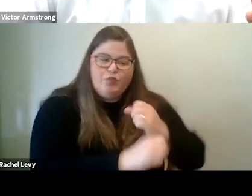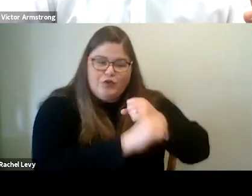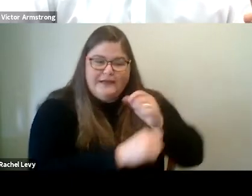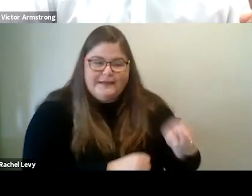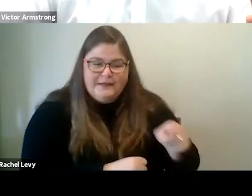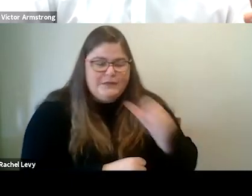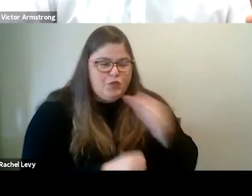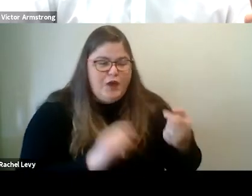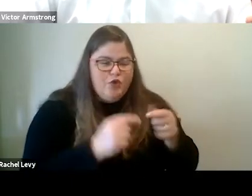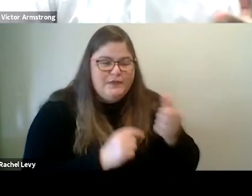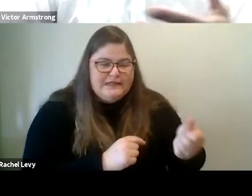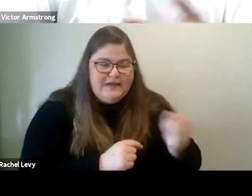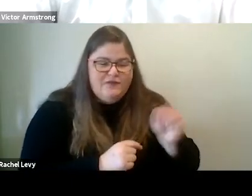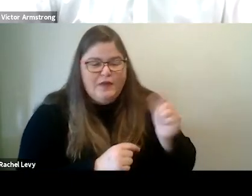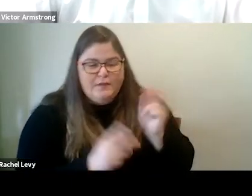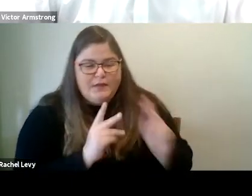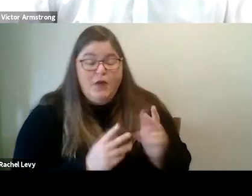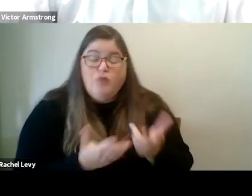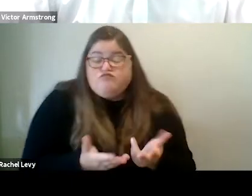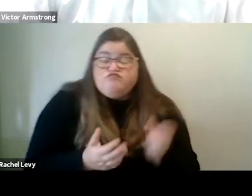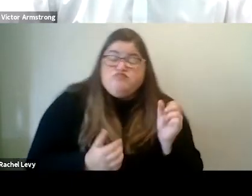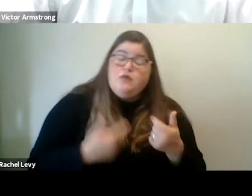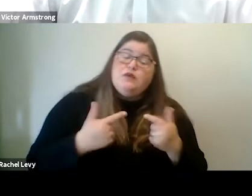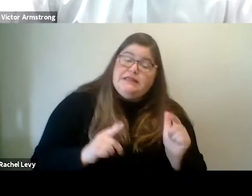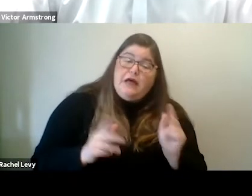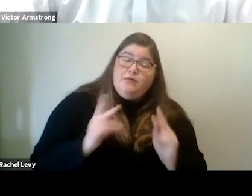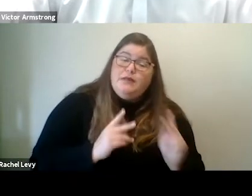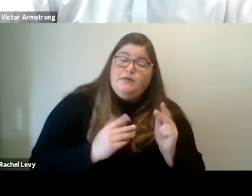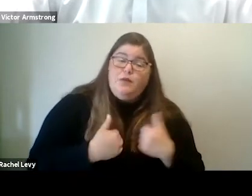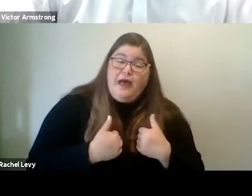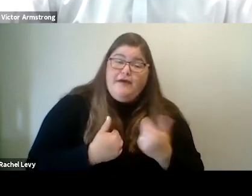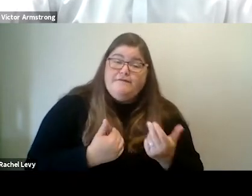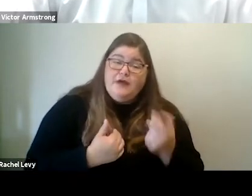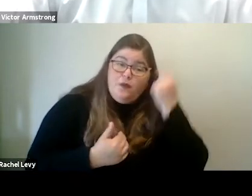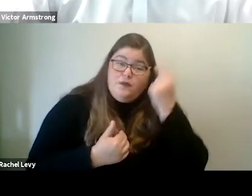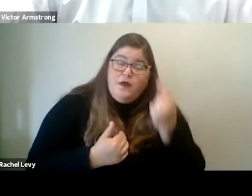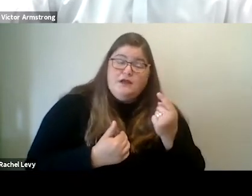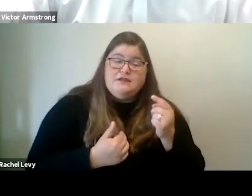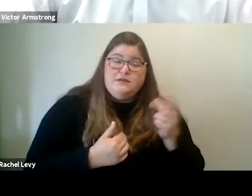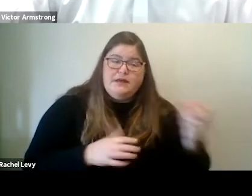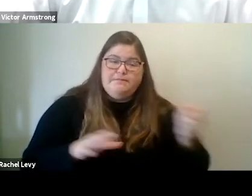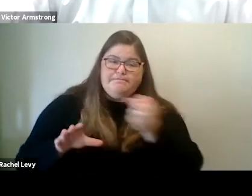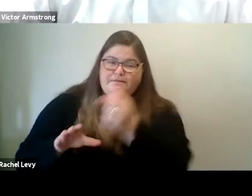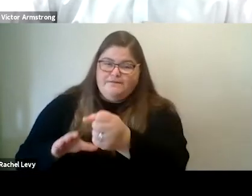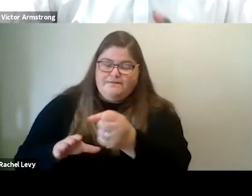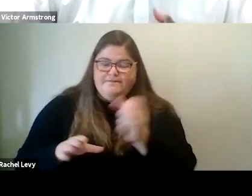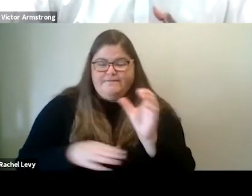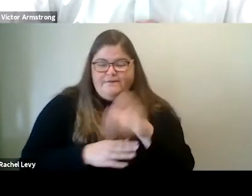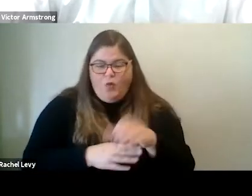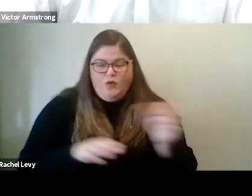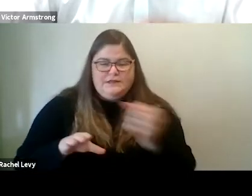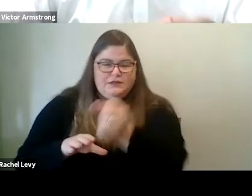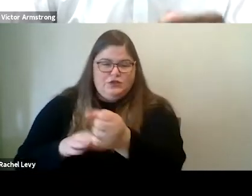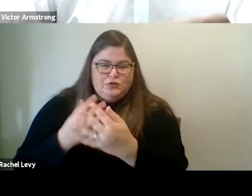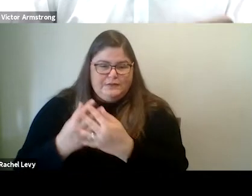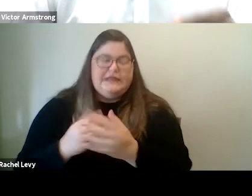legislation allows people expressing suicidal thoughts to be involuntarily committed. But assessing risk at the